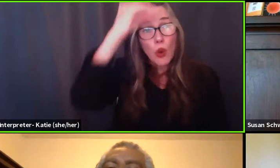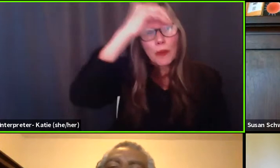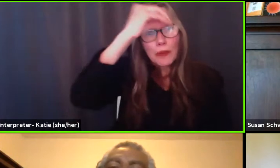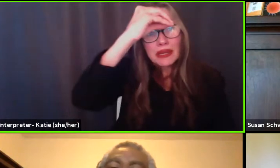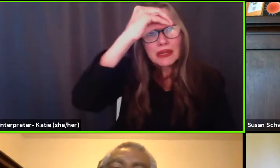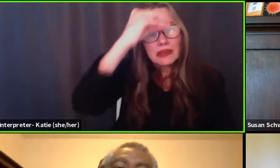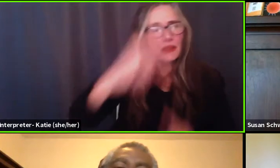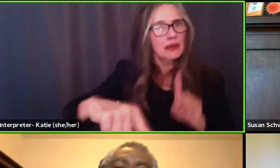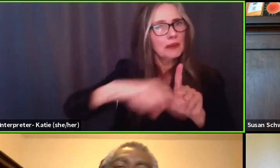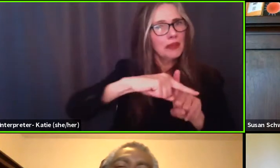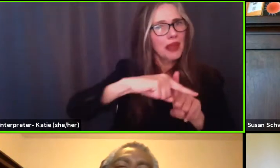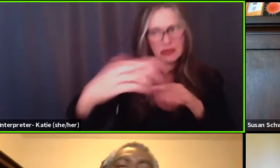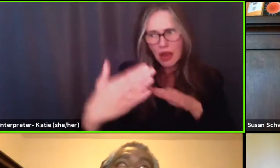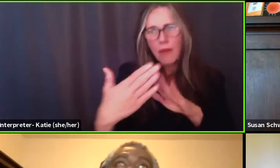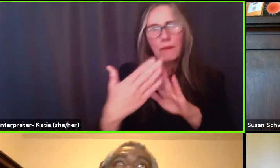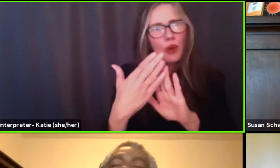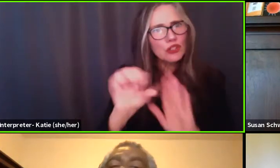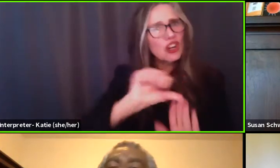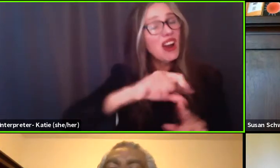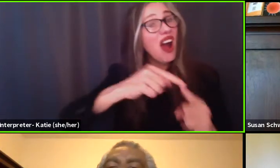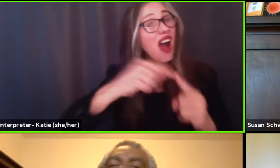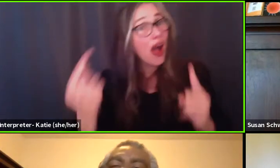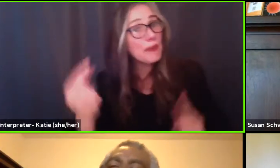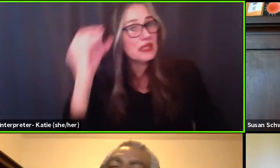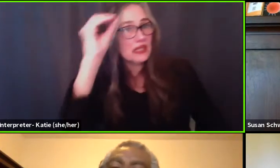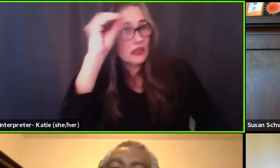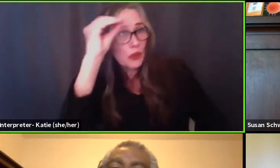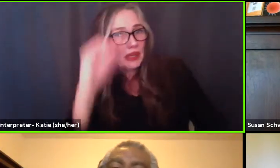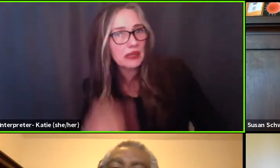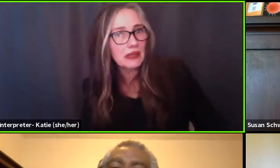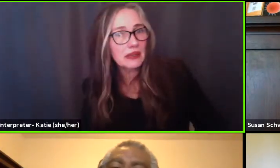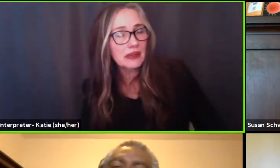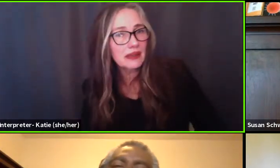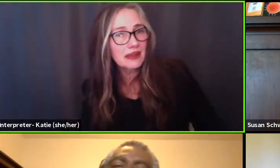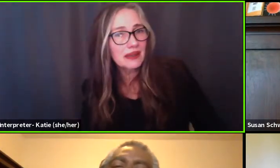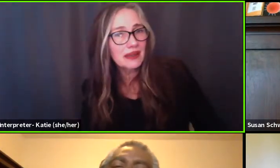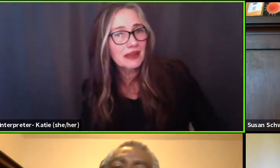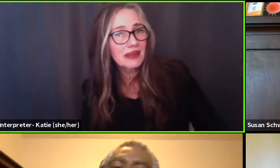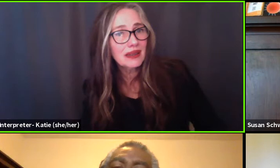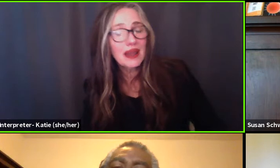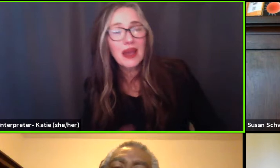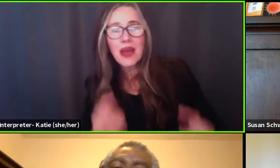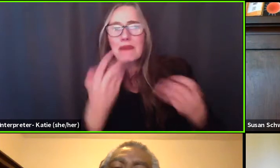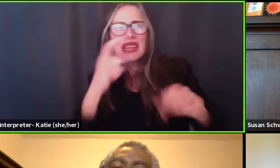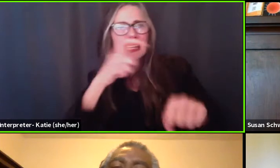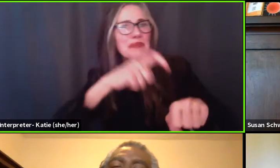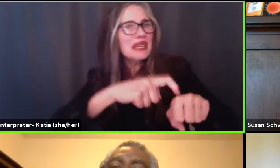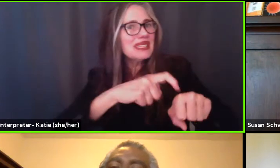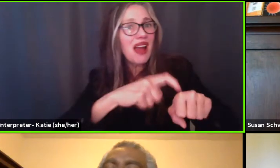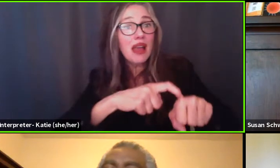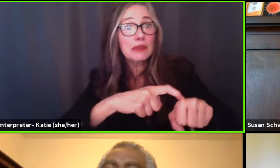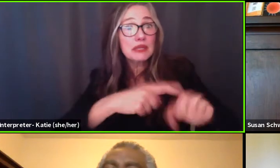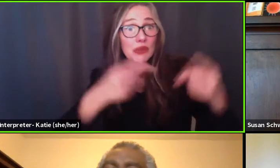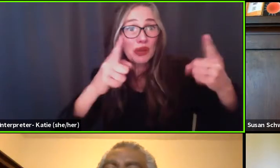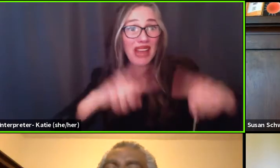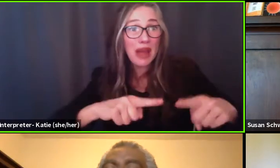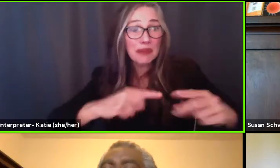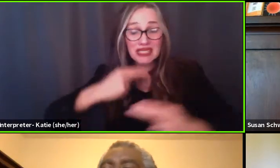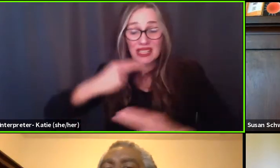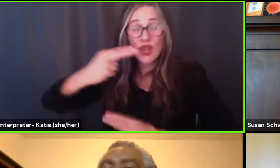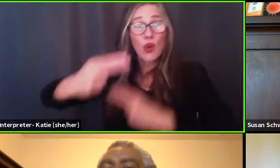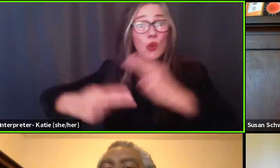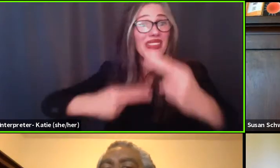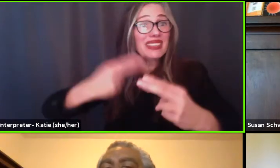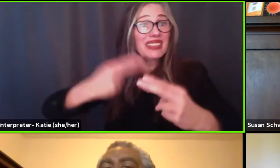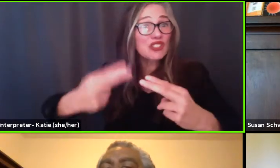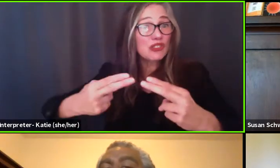devaluation you know there are archival silences you know which don't allow those other voices to emerge and to create the